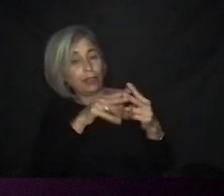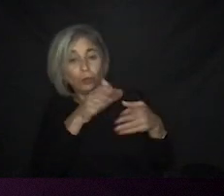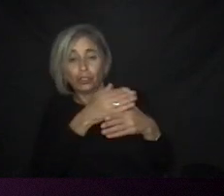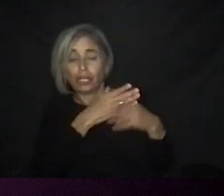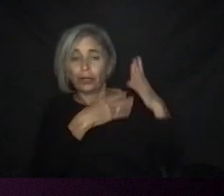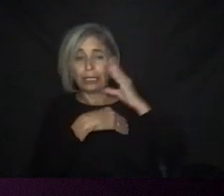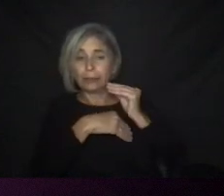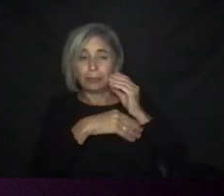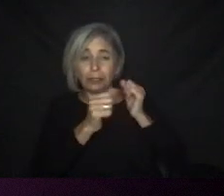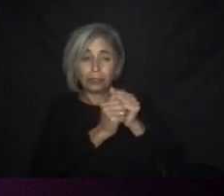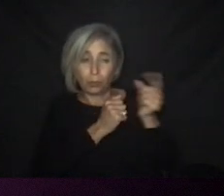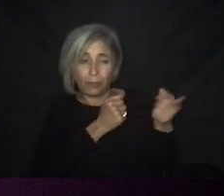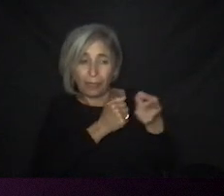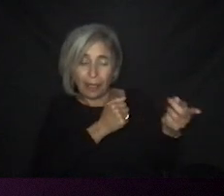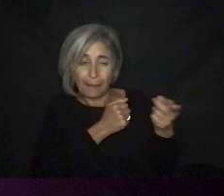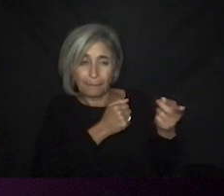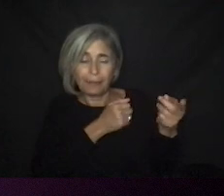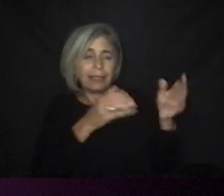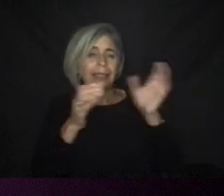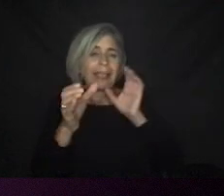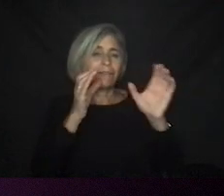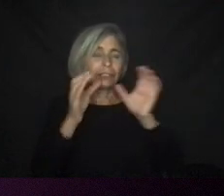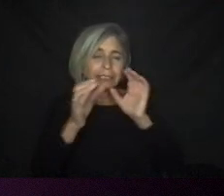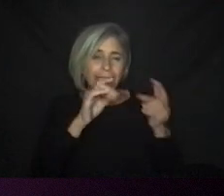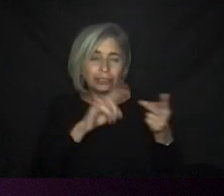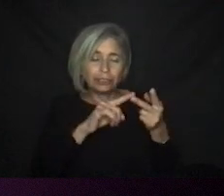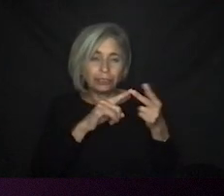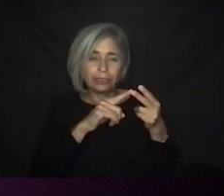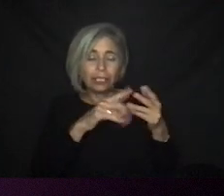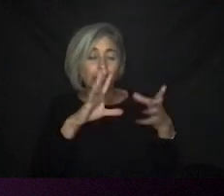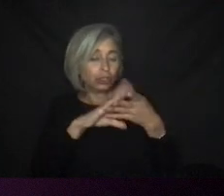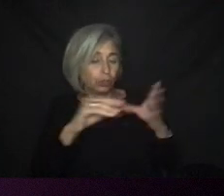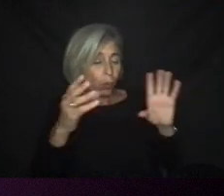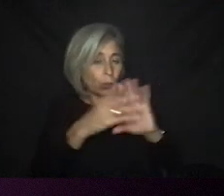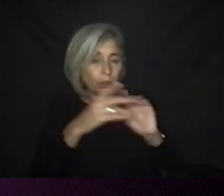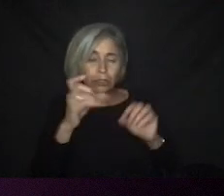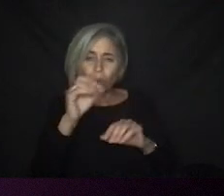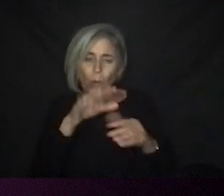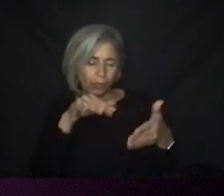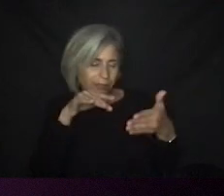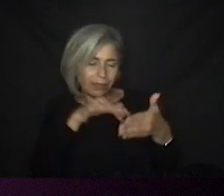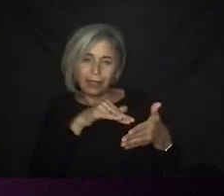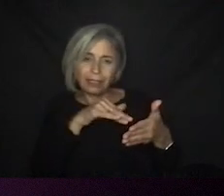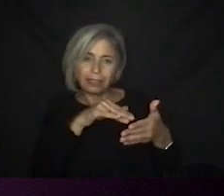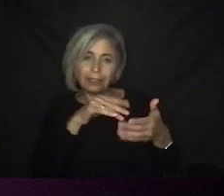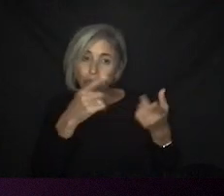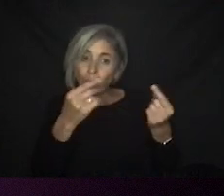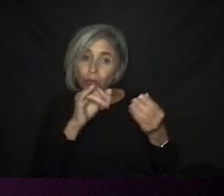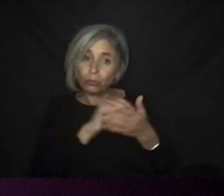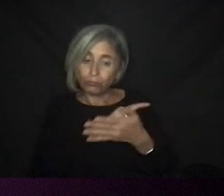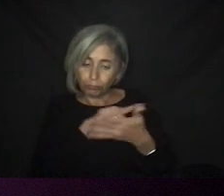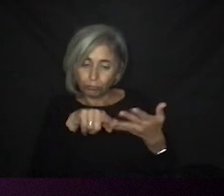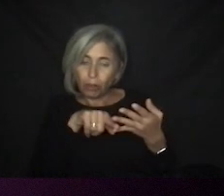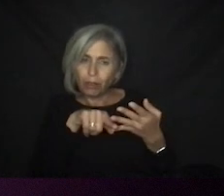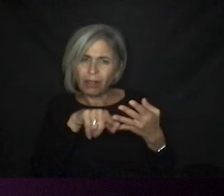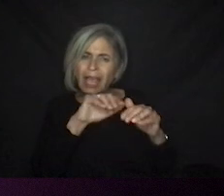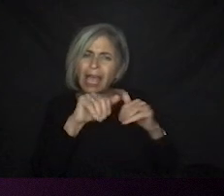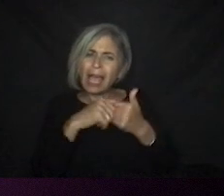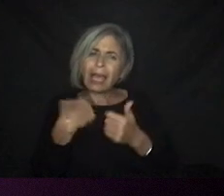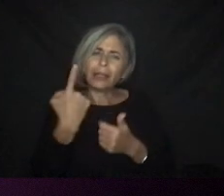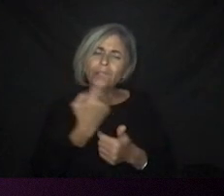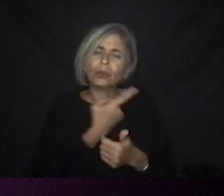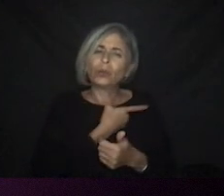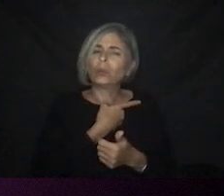experience with them, conversations, stories, or study, which you can do that too. So